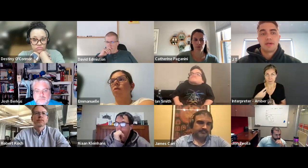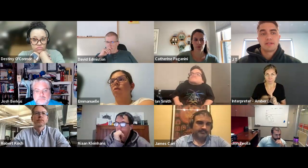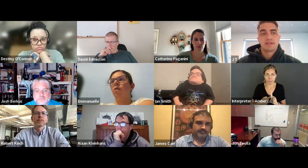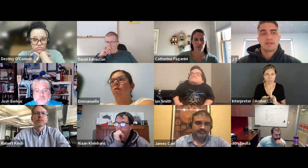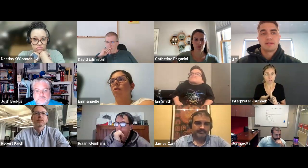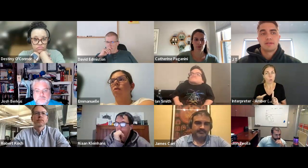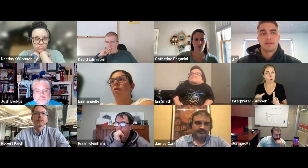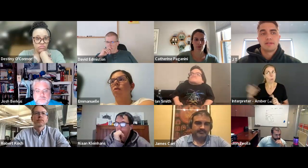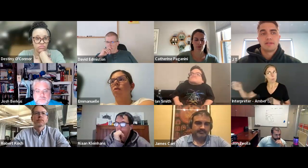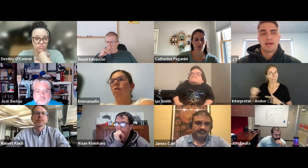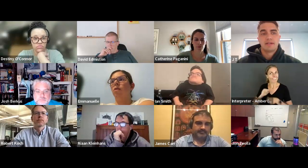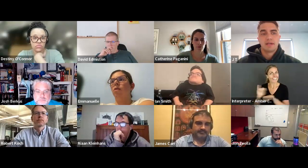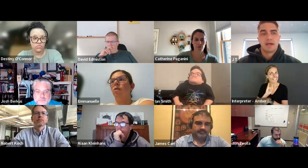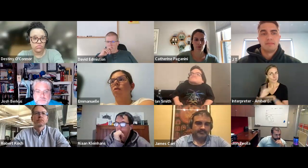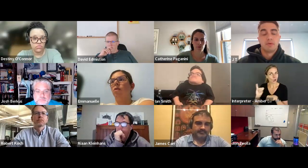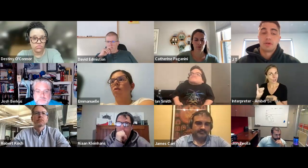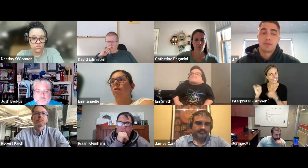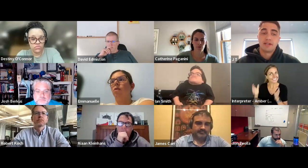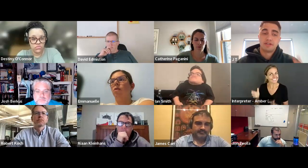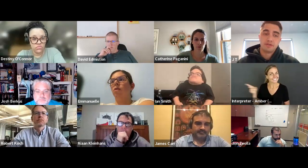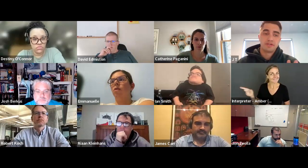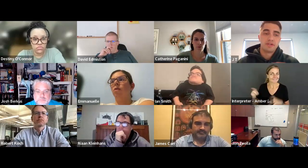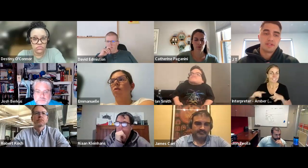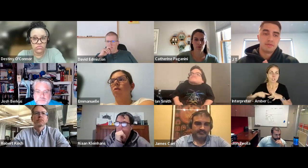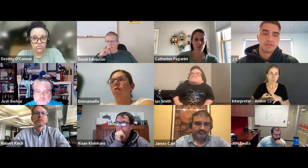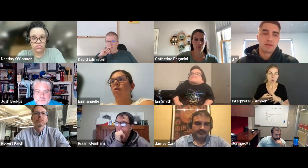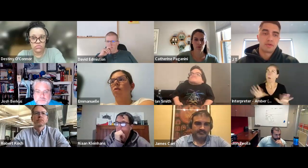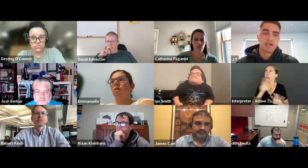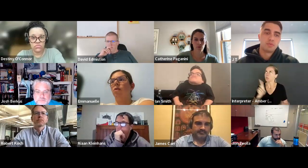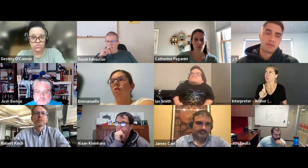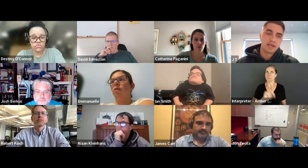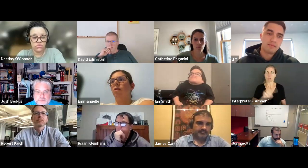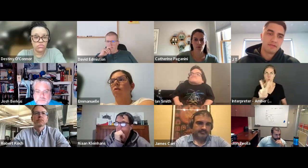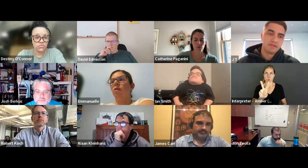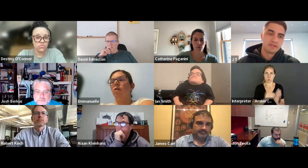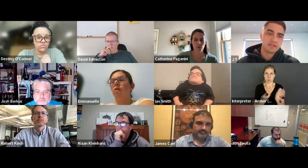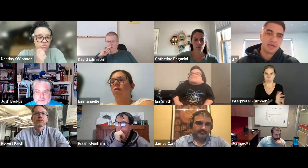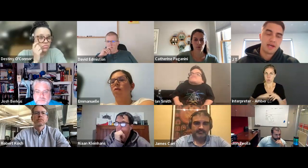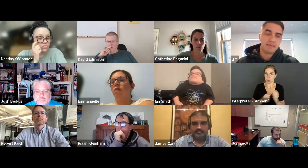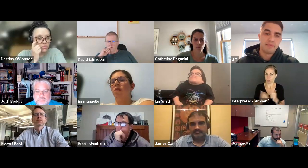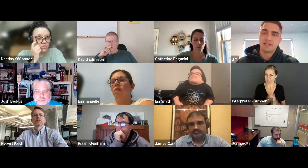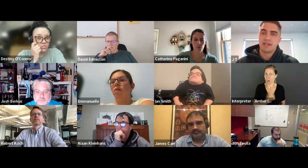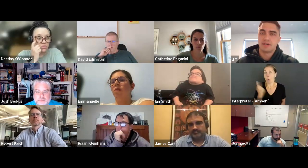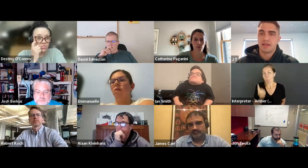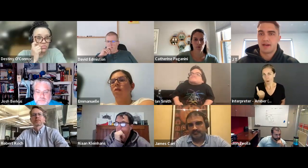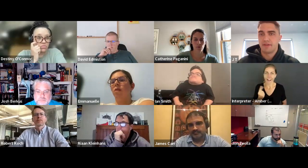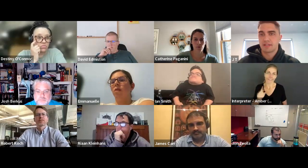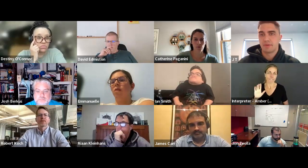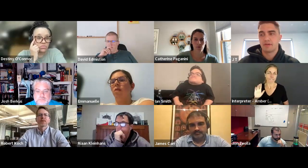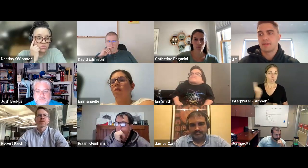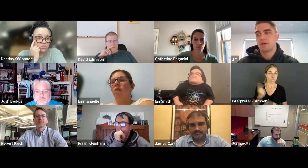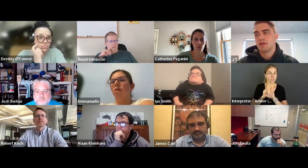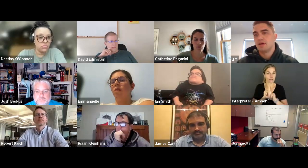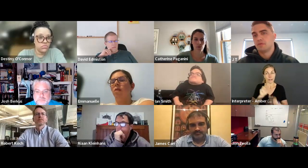intern with us that started, we had two students that were starting with us. One became our first mentee under the